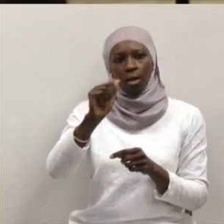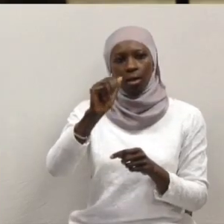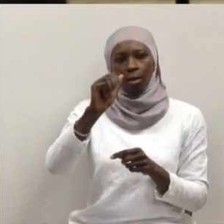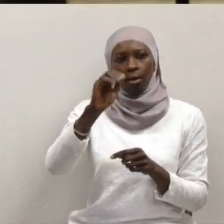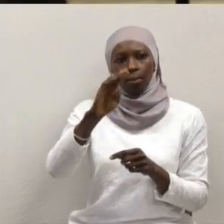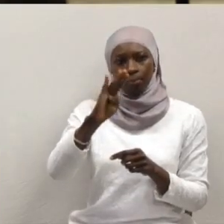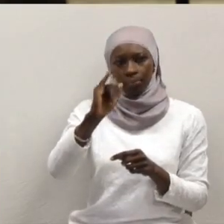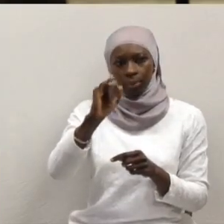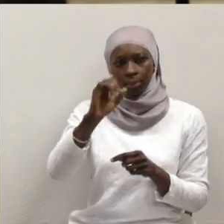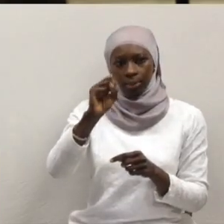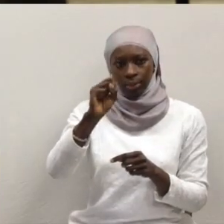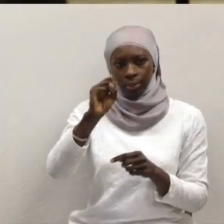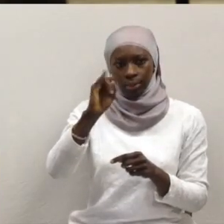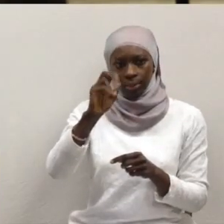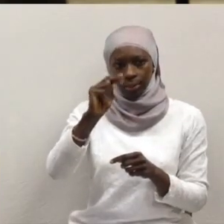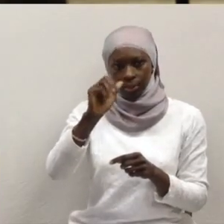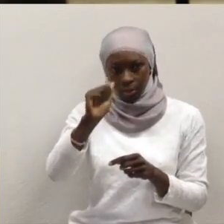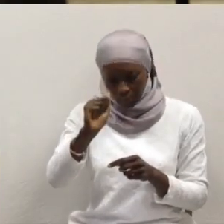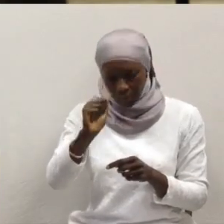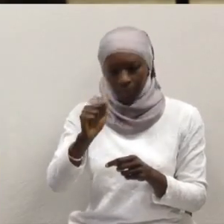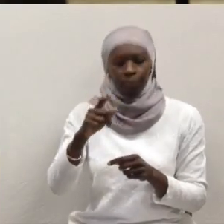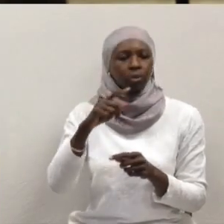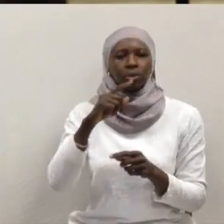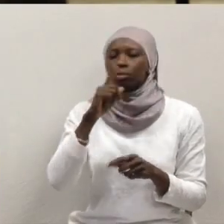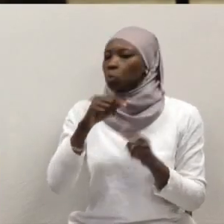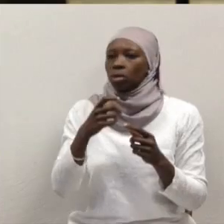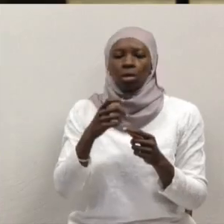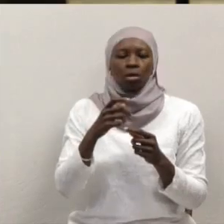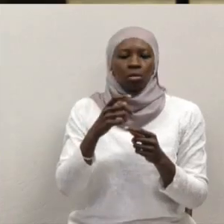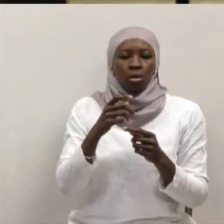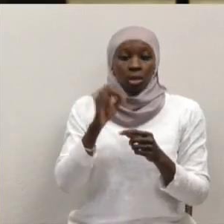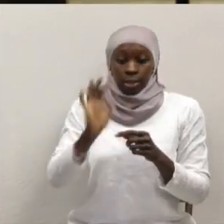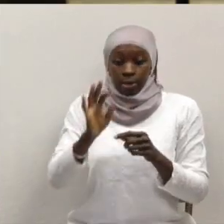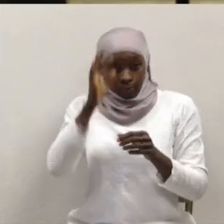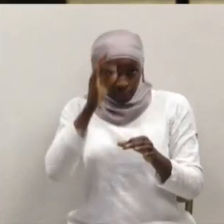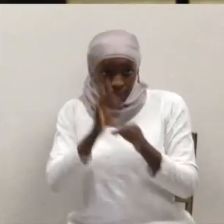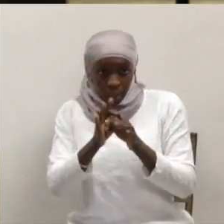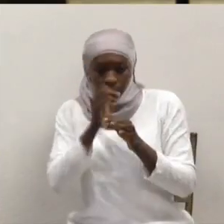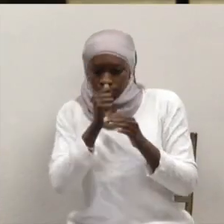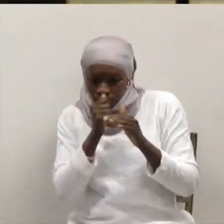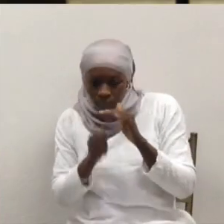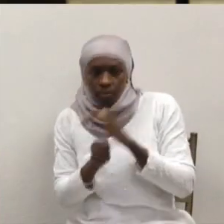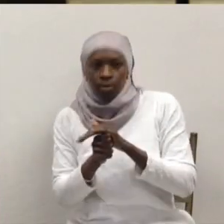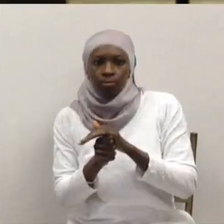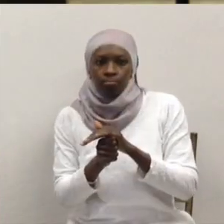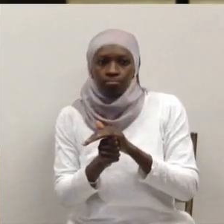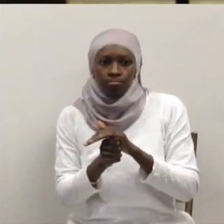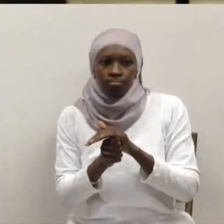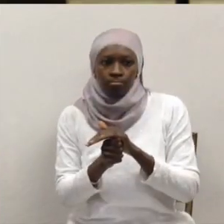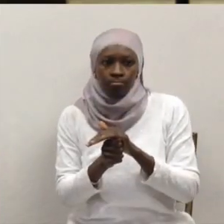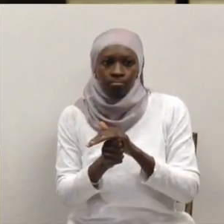there and they hid their faith. They were not able to move. So When the